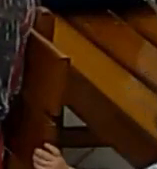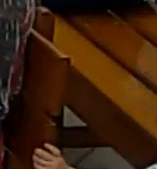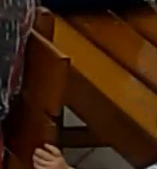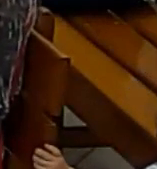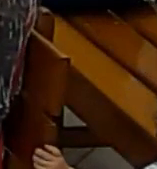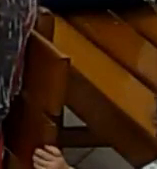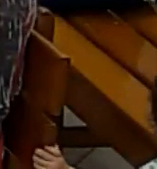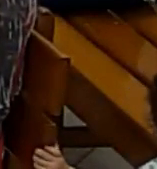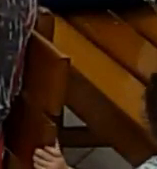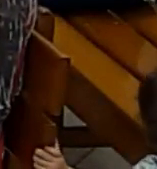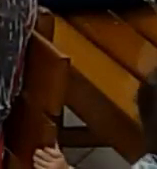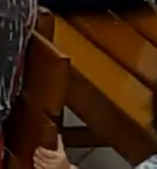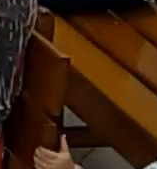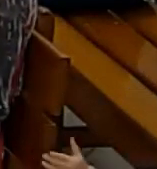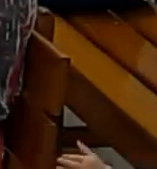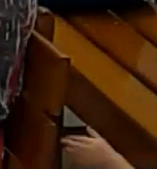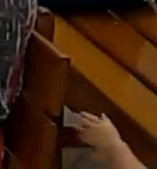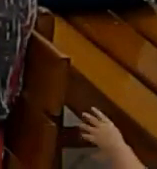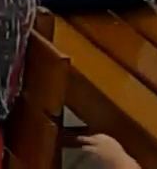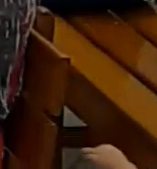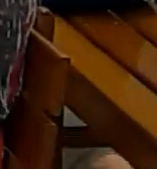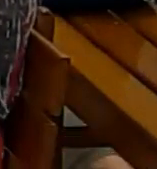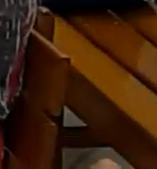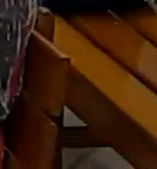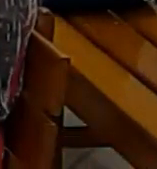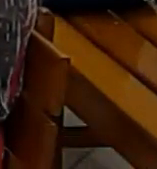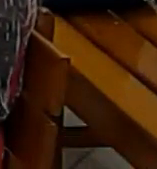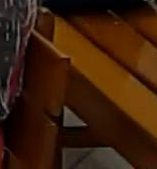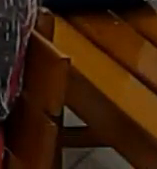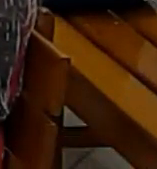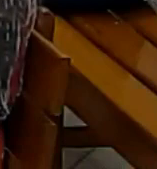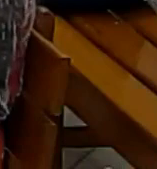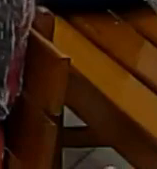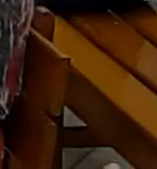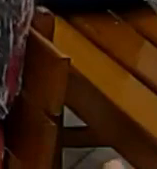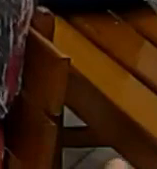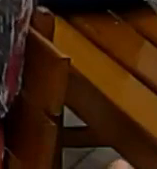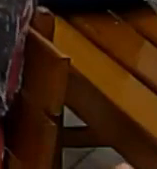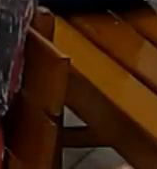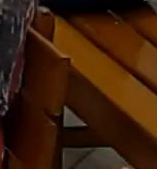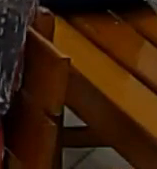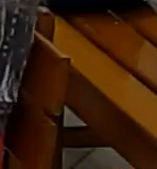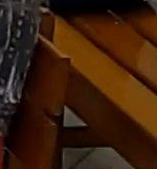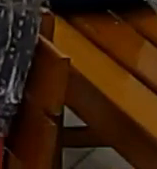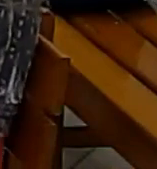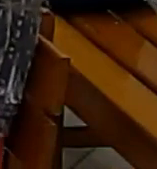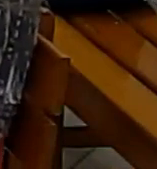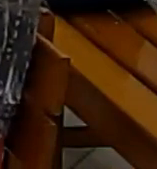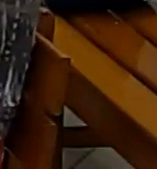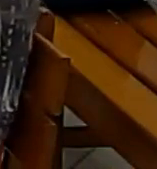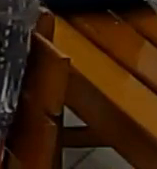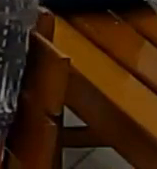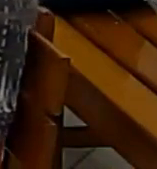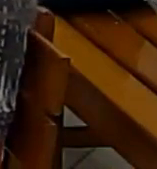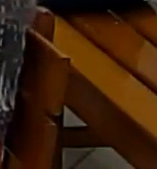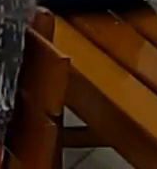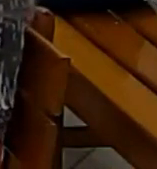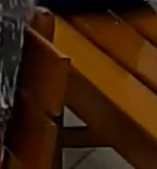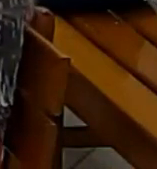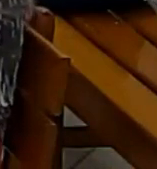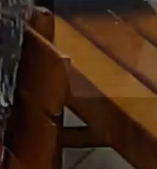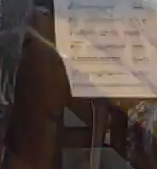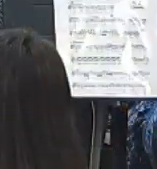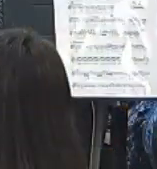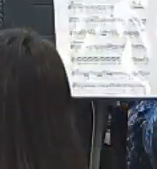Thank you for allowing us to come to your presence, come to your house, Lord, for us to receive your blessing, Lord.